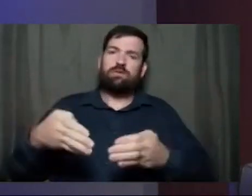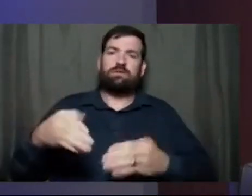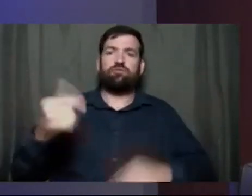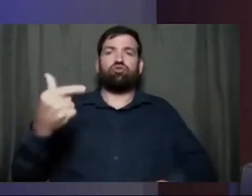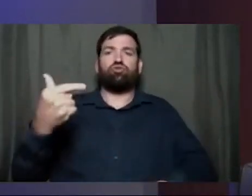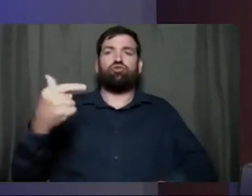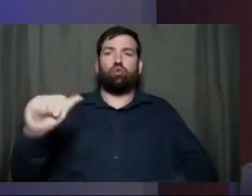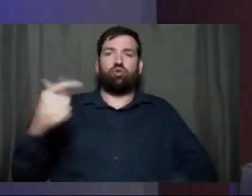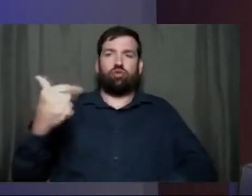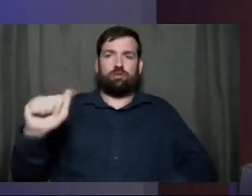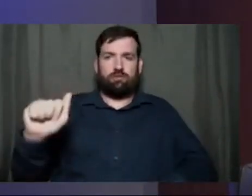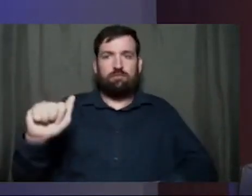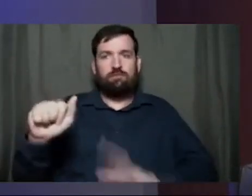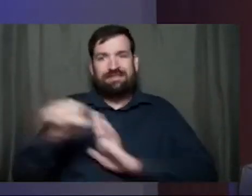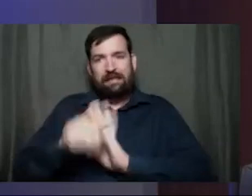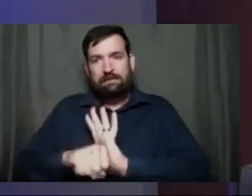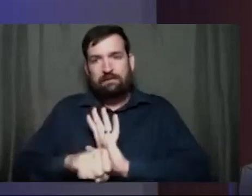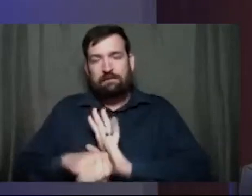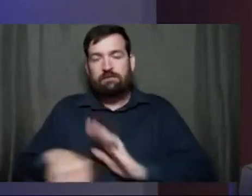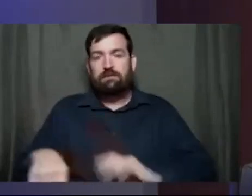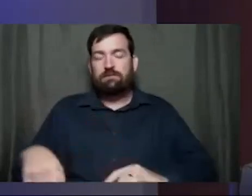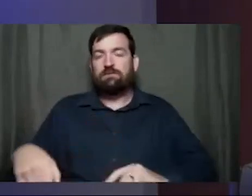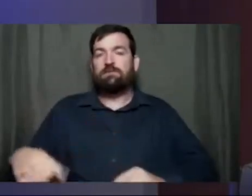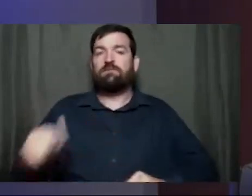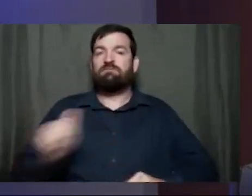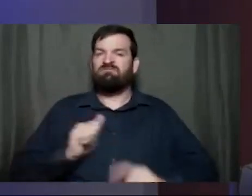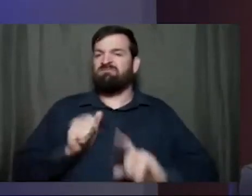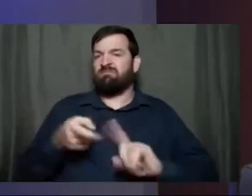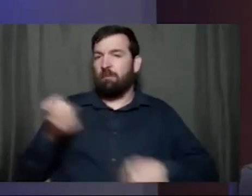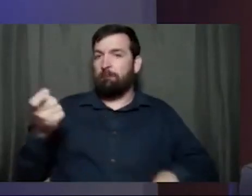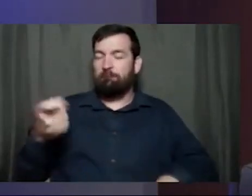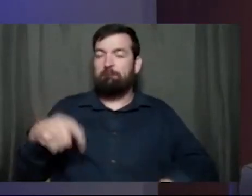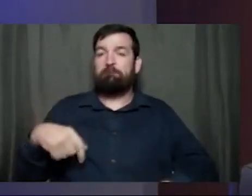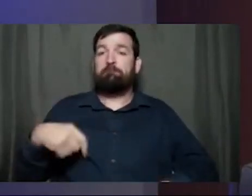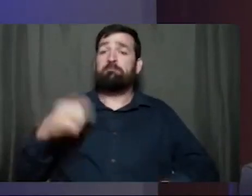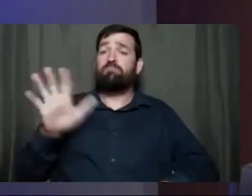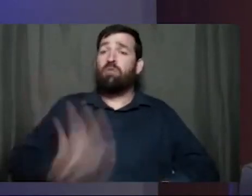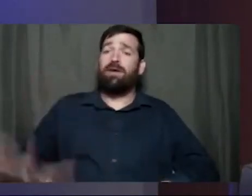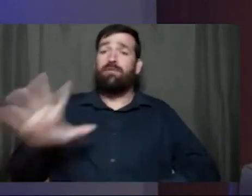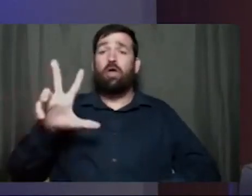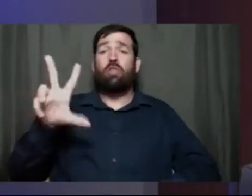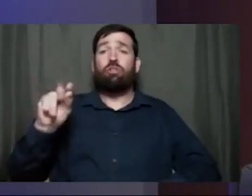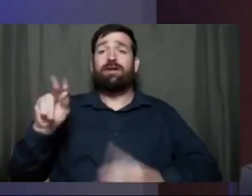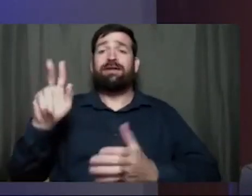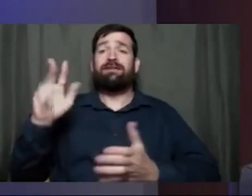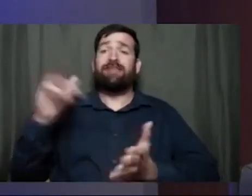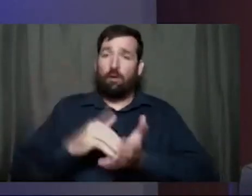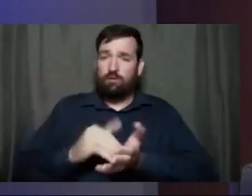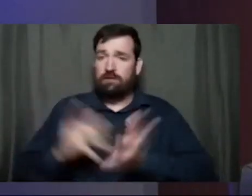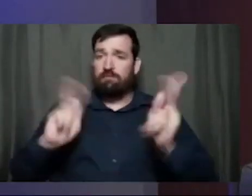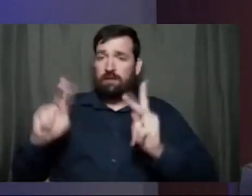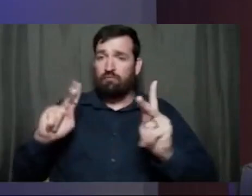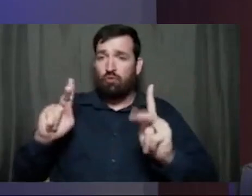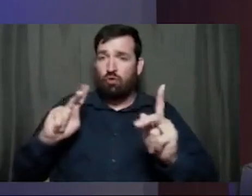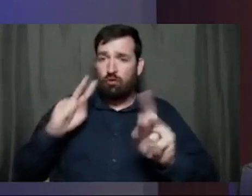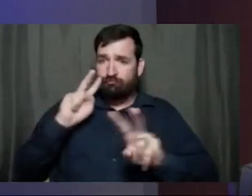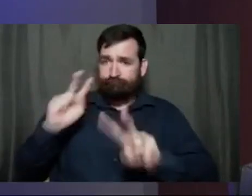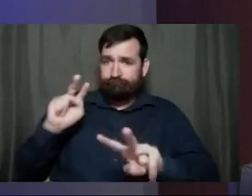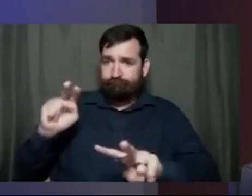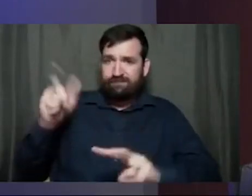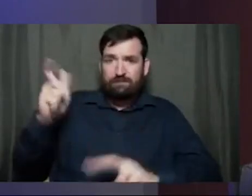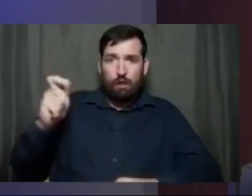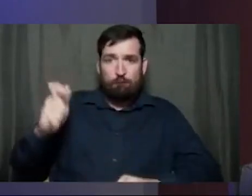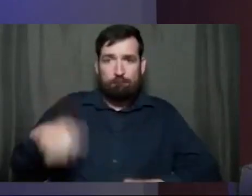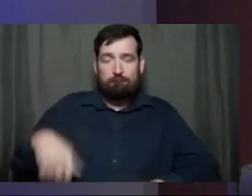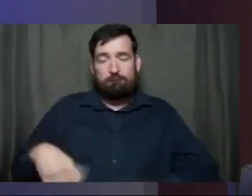from. And so that's really kind of how that is. It has about 30,000 subscribers. And so it has a pretty good readership, which